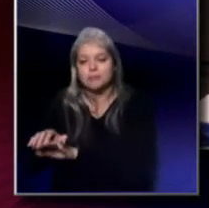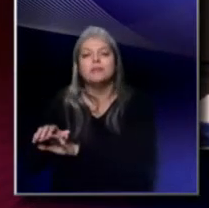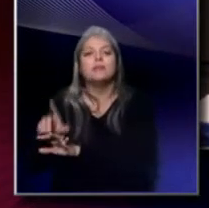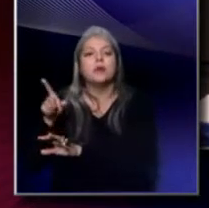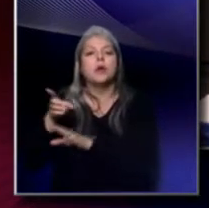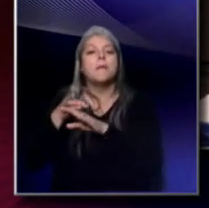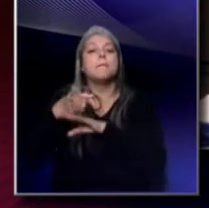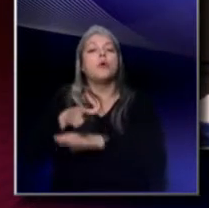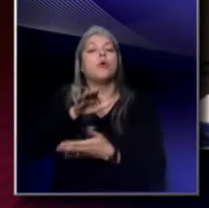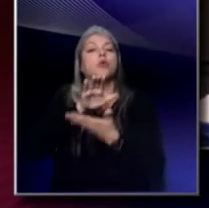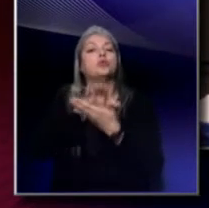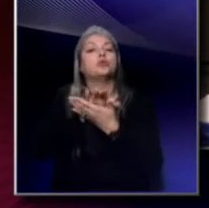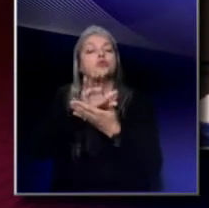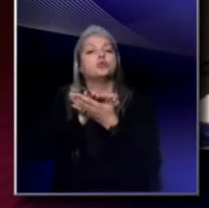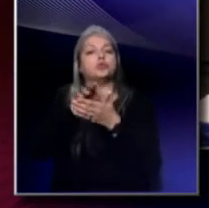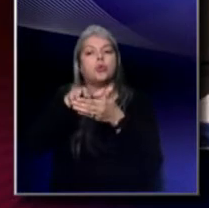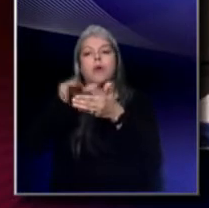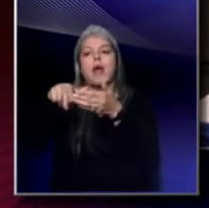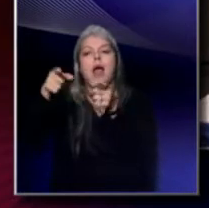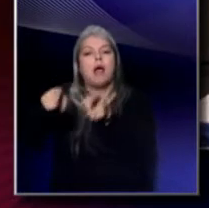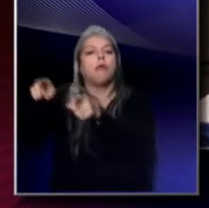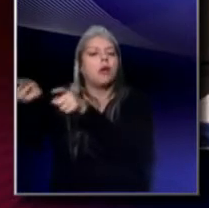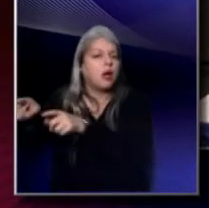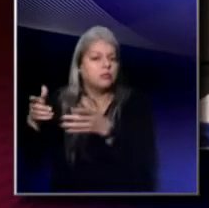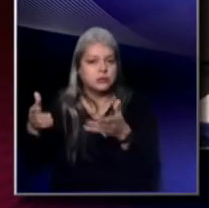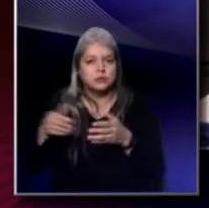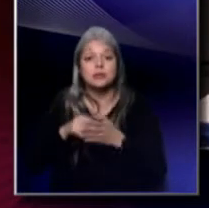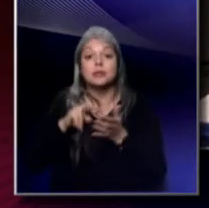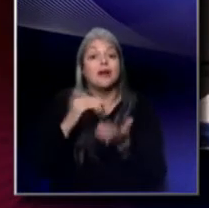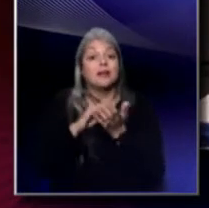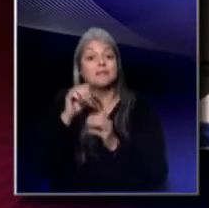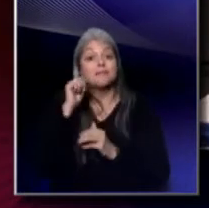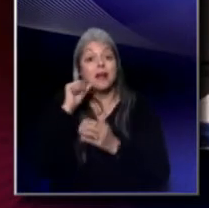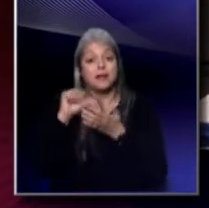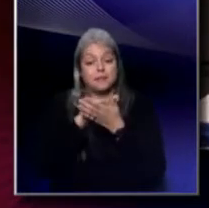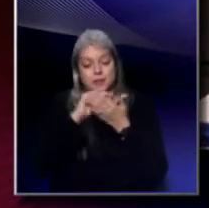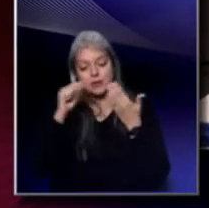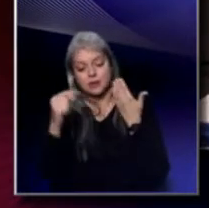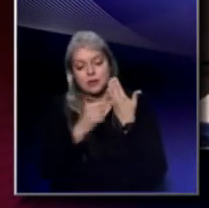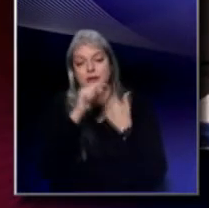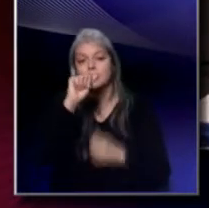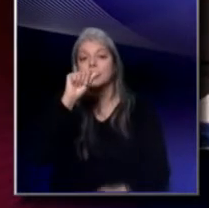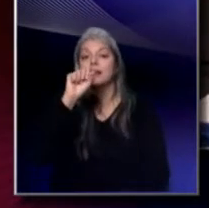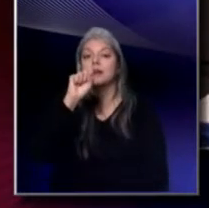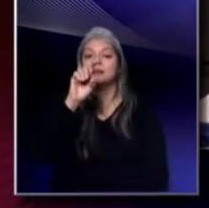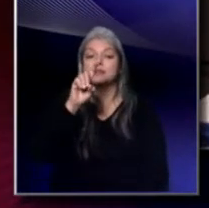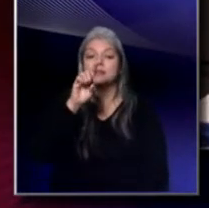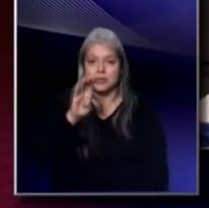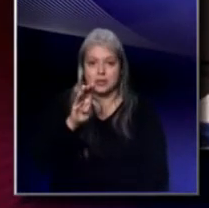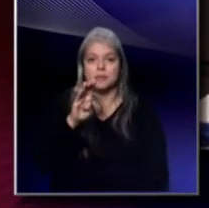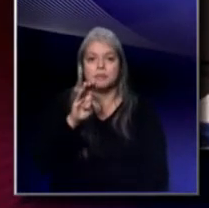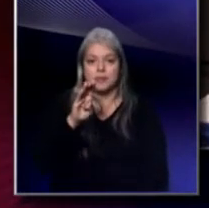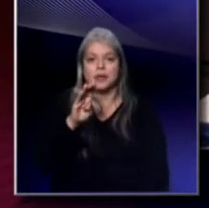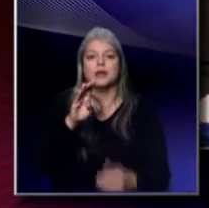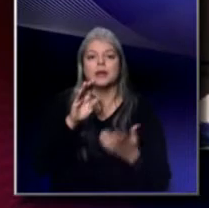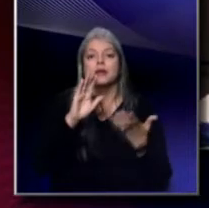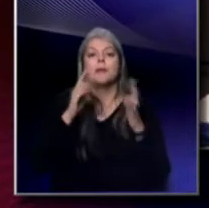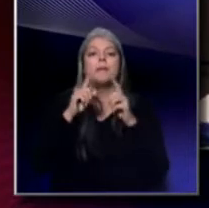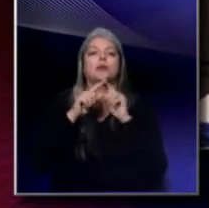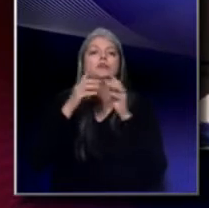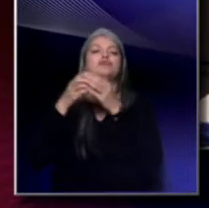post-school outcomes. That means what happens to our students. We look at ASDB versus